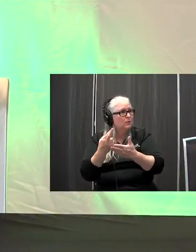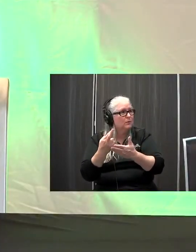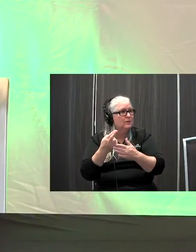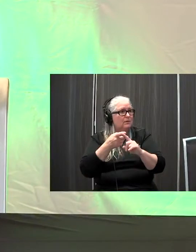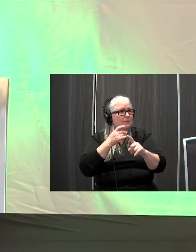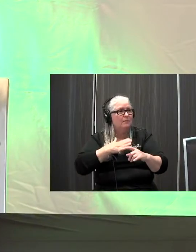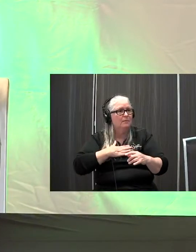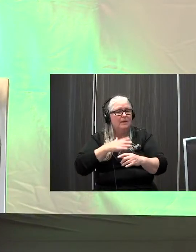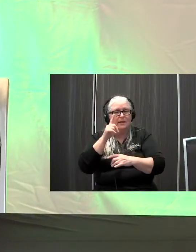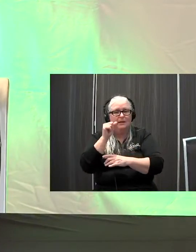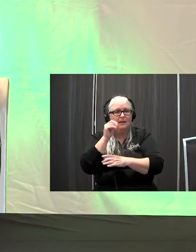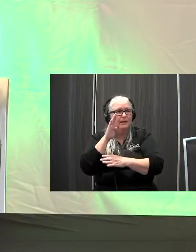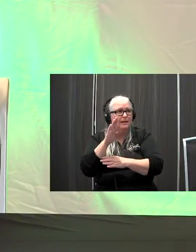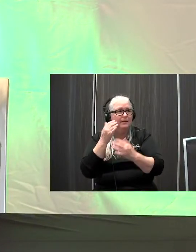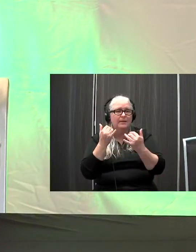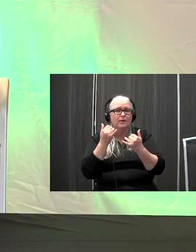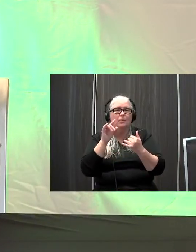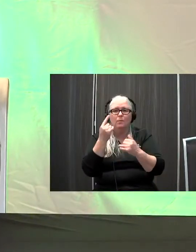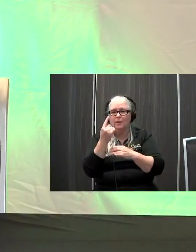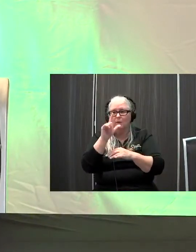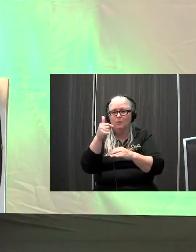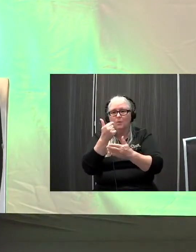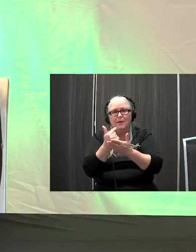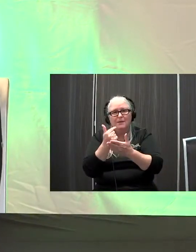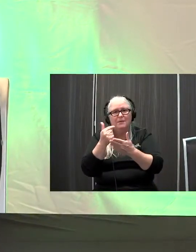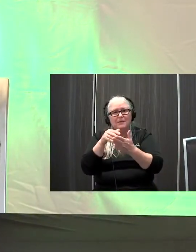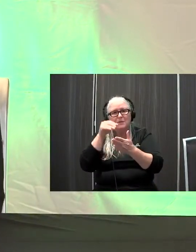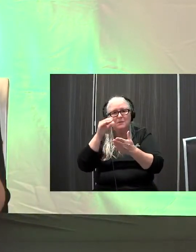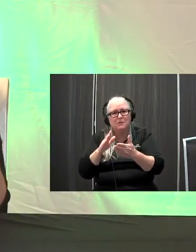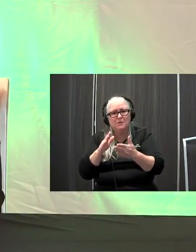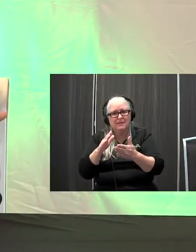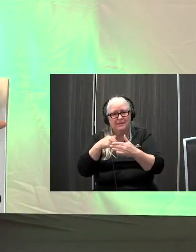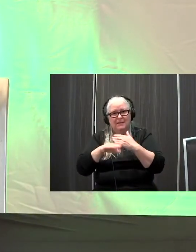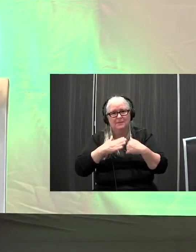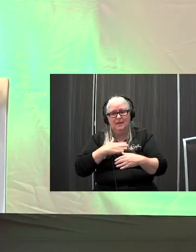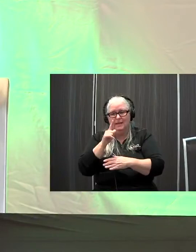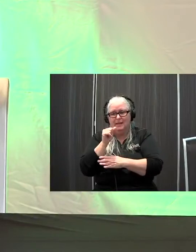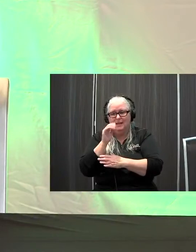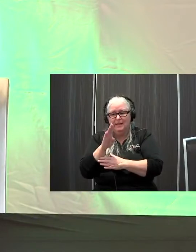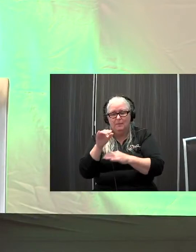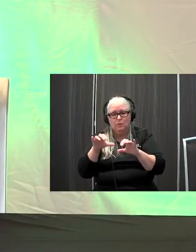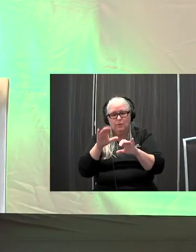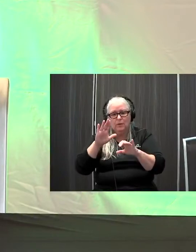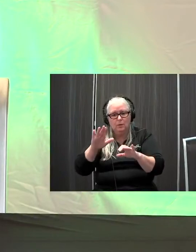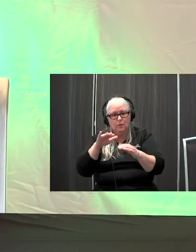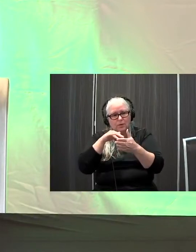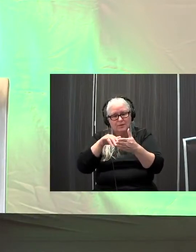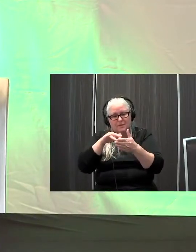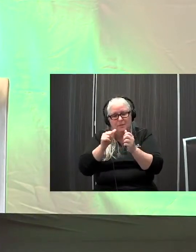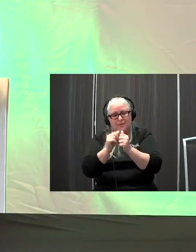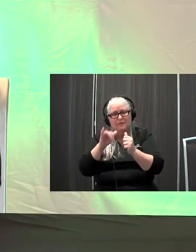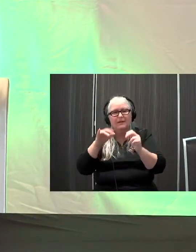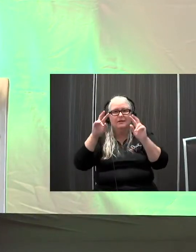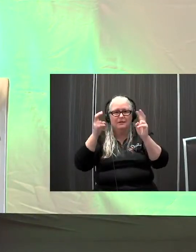now. So one of the graduate students in my lab, Sarah Sykes, is doing her thesis on this topic. So hopefully we'll have some